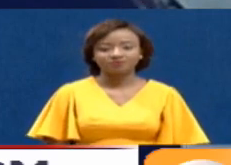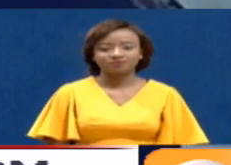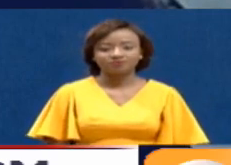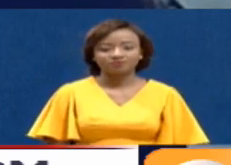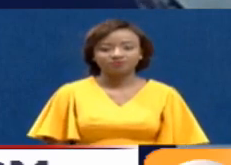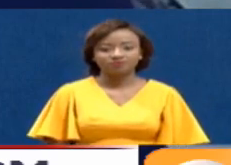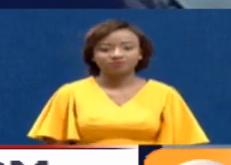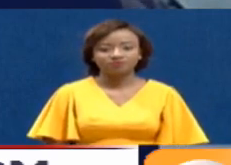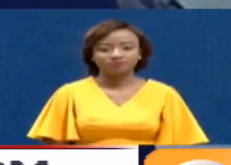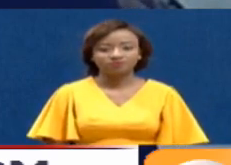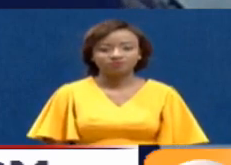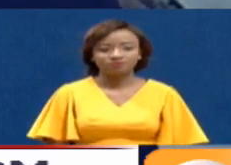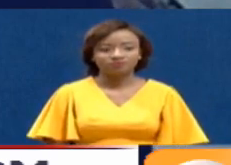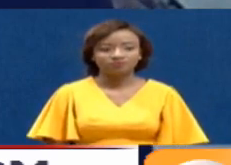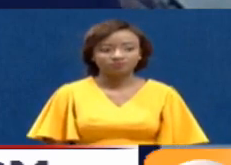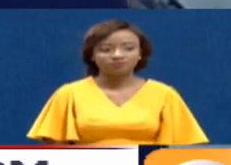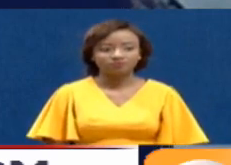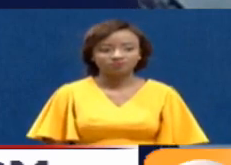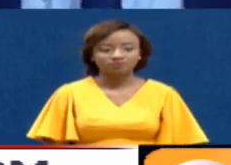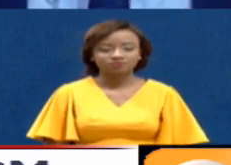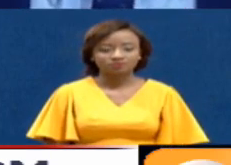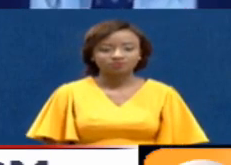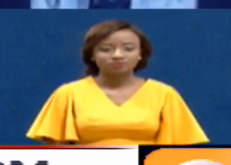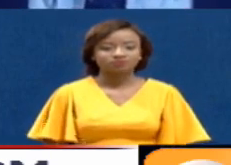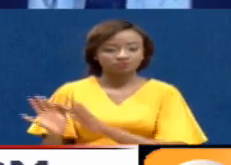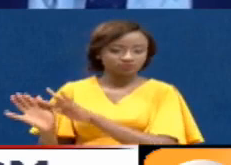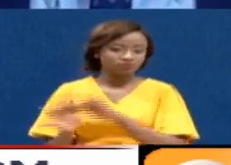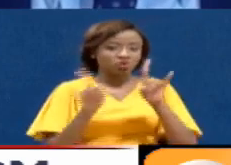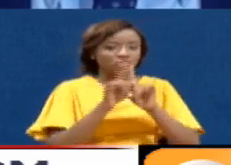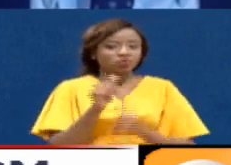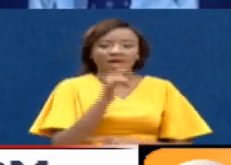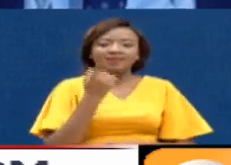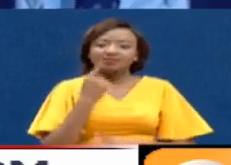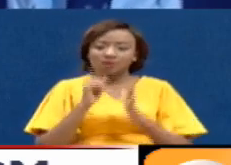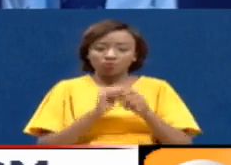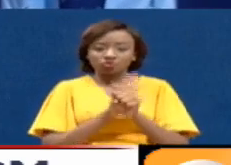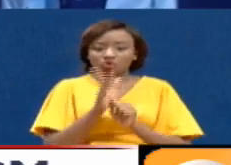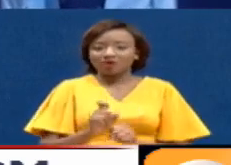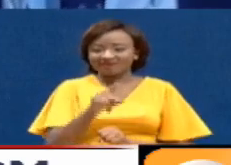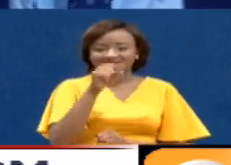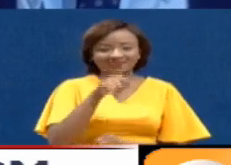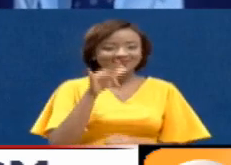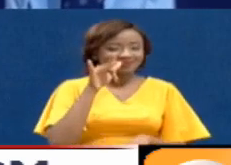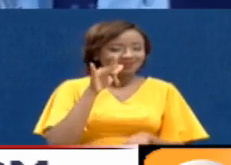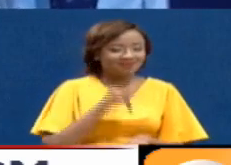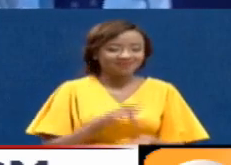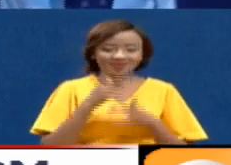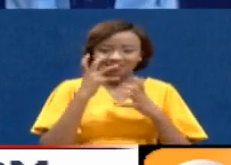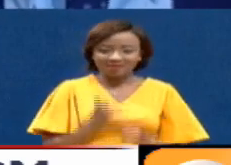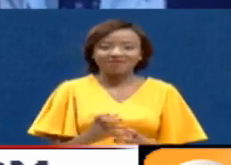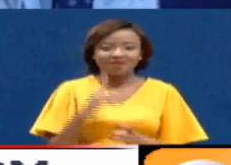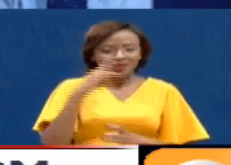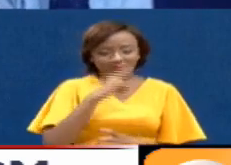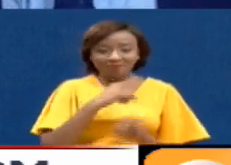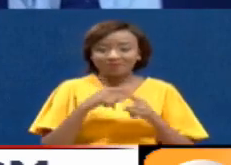this tragedy. Dr. Kitui, even as we wrap up, there are those who say that the COVID-19, as devastating as it is, it provides a